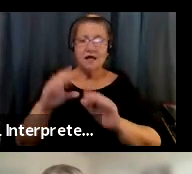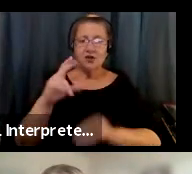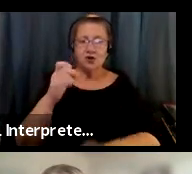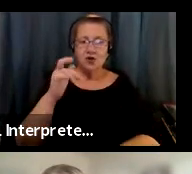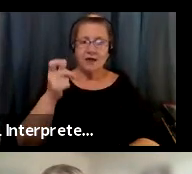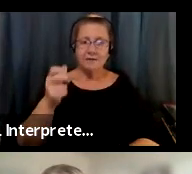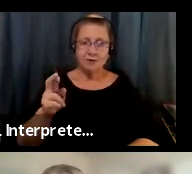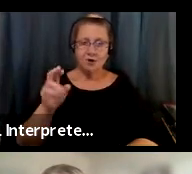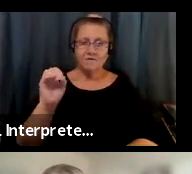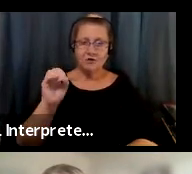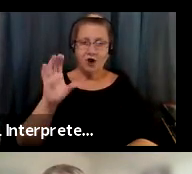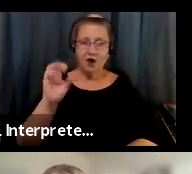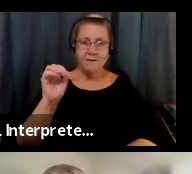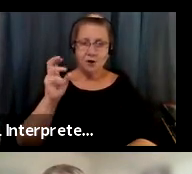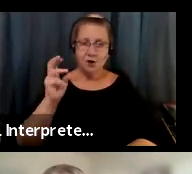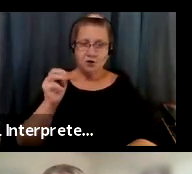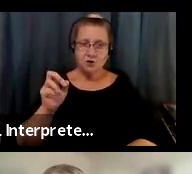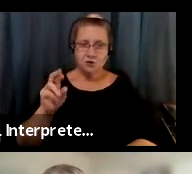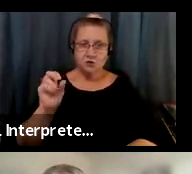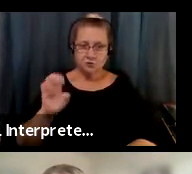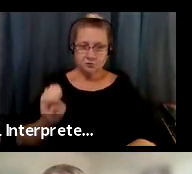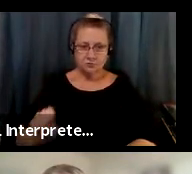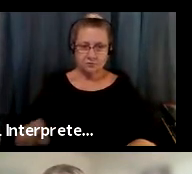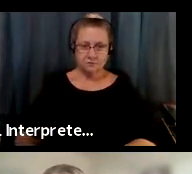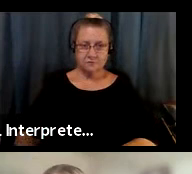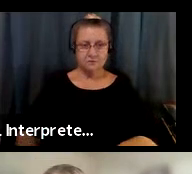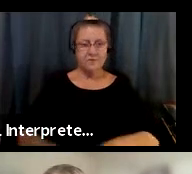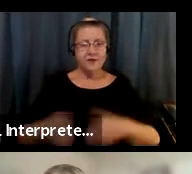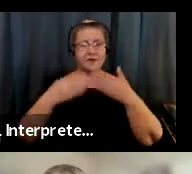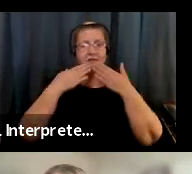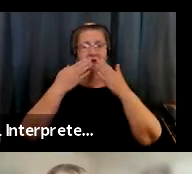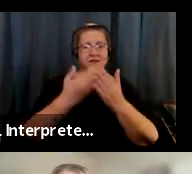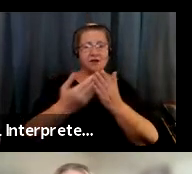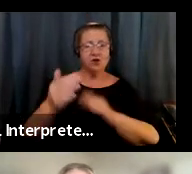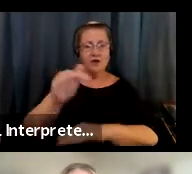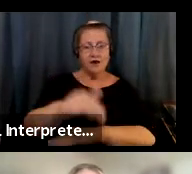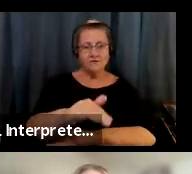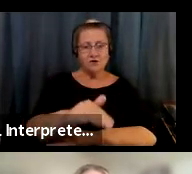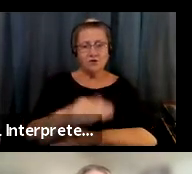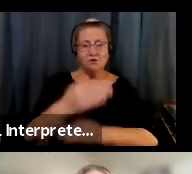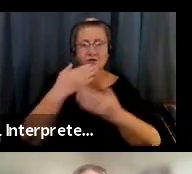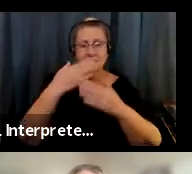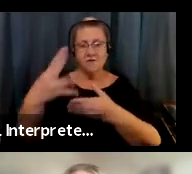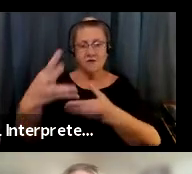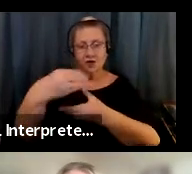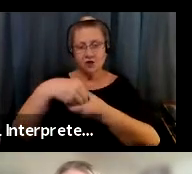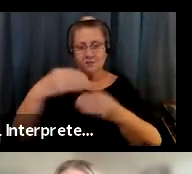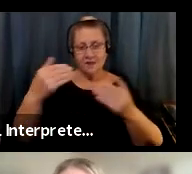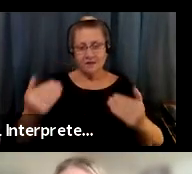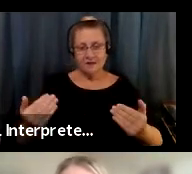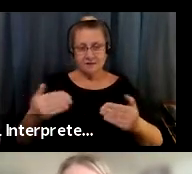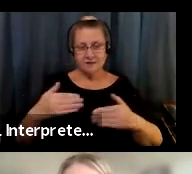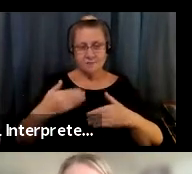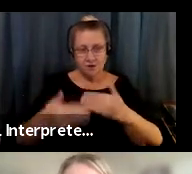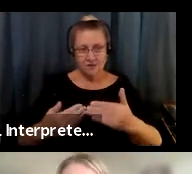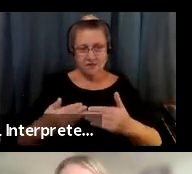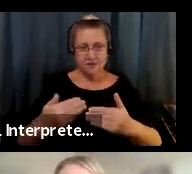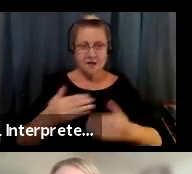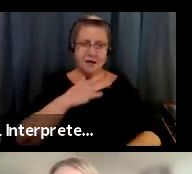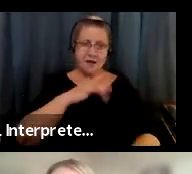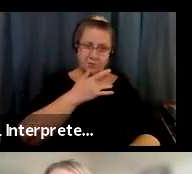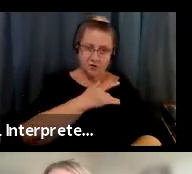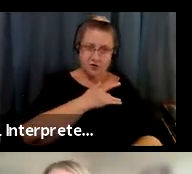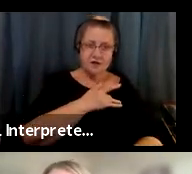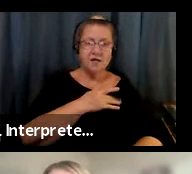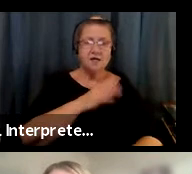sector. Hey, thanks, Bobby. Good afternoon, everybody. Thanks for including me in this process. Much appreciated. So, speaking